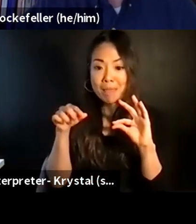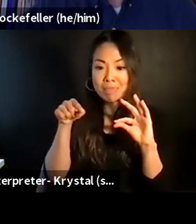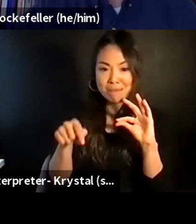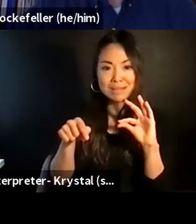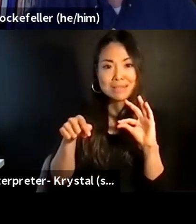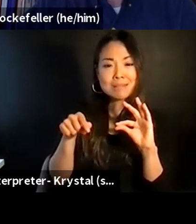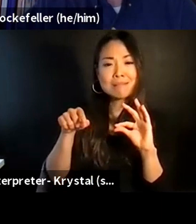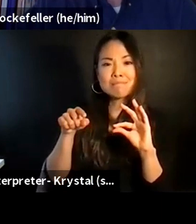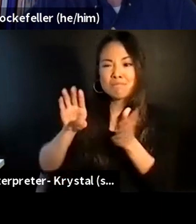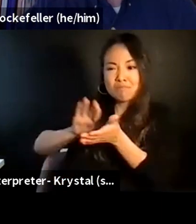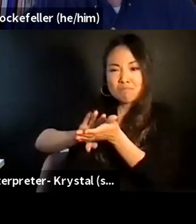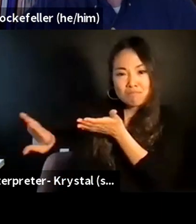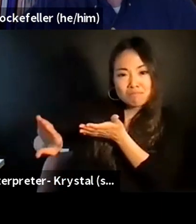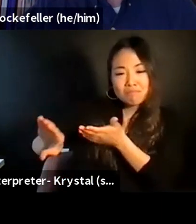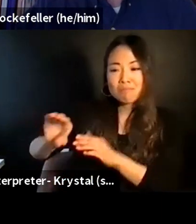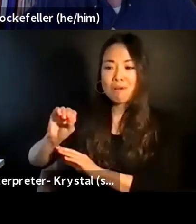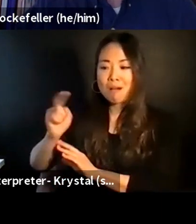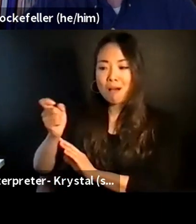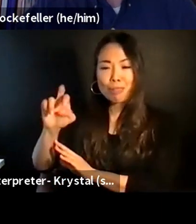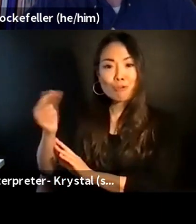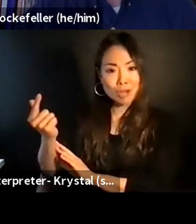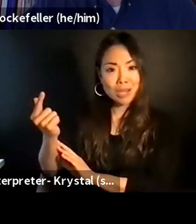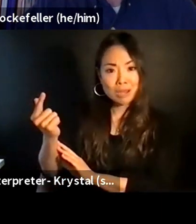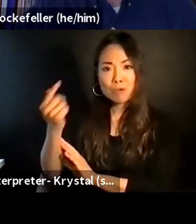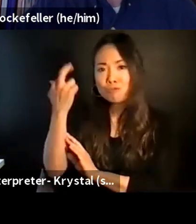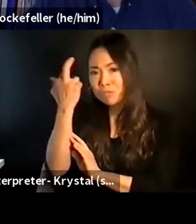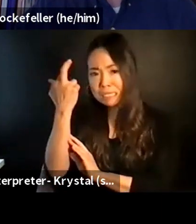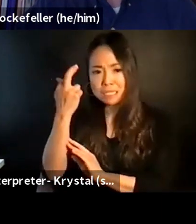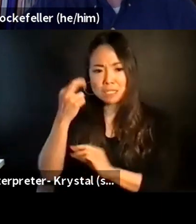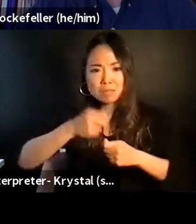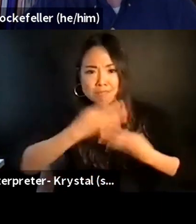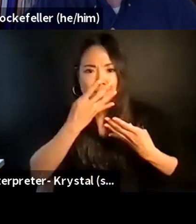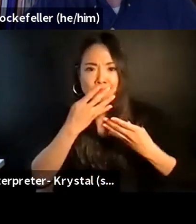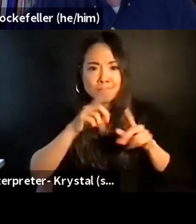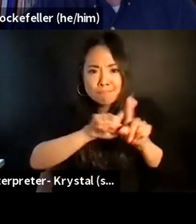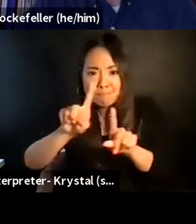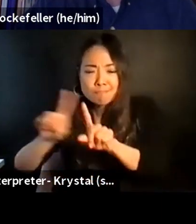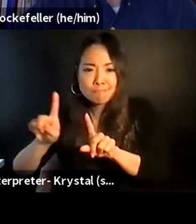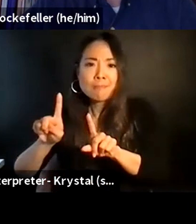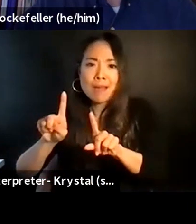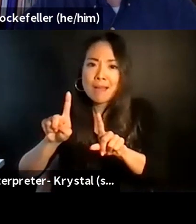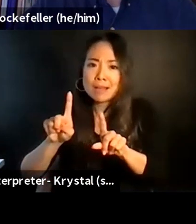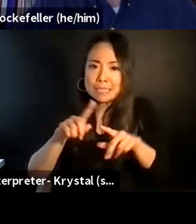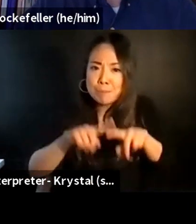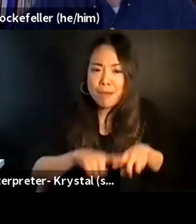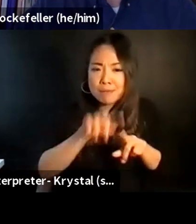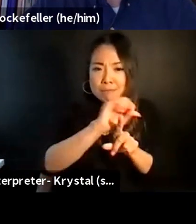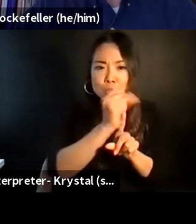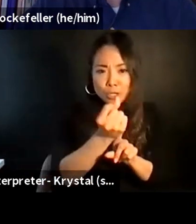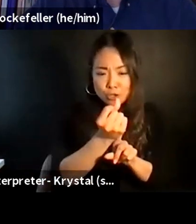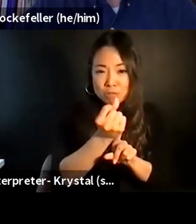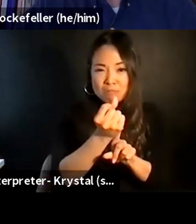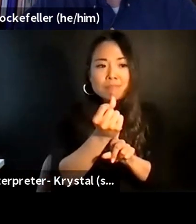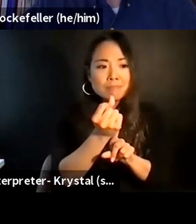expressions of othering vary considerably and are deeply contextual, they contain a similar set of